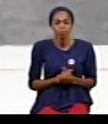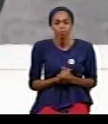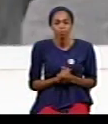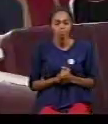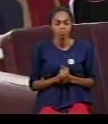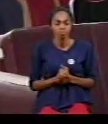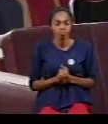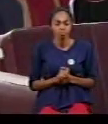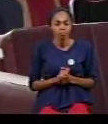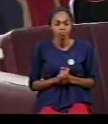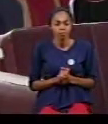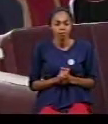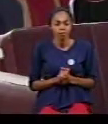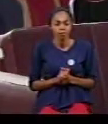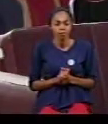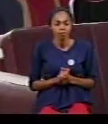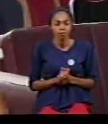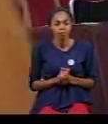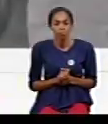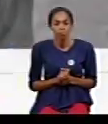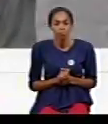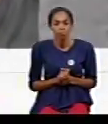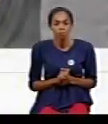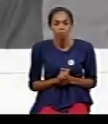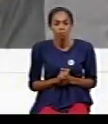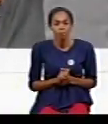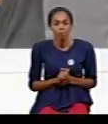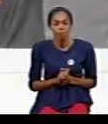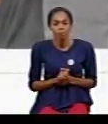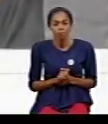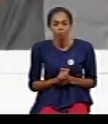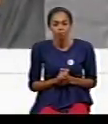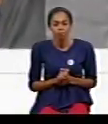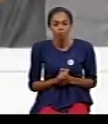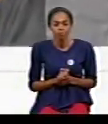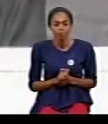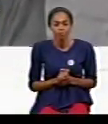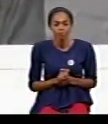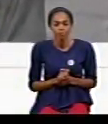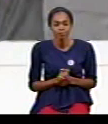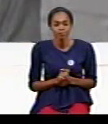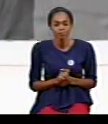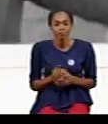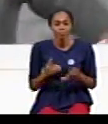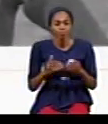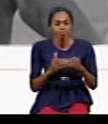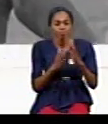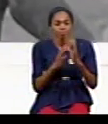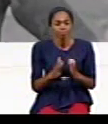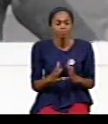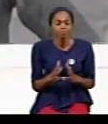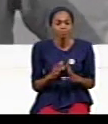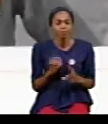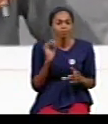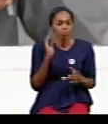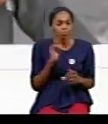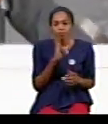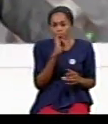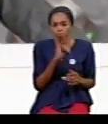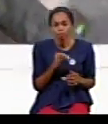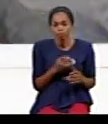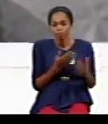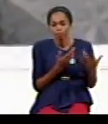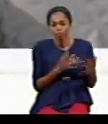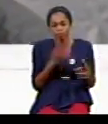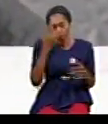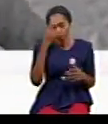now. Become me. Don't waste time. They are waiting for you there. And all our region overseer